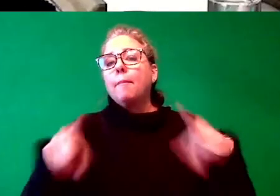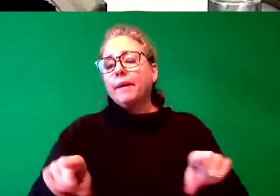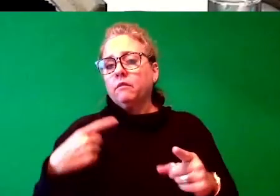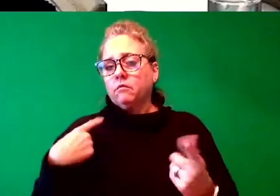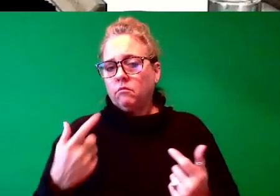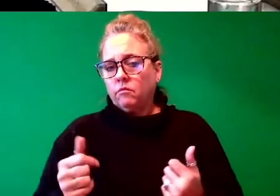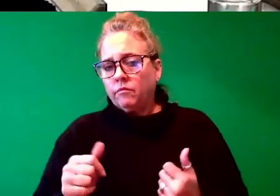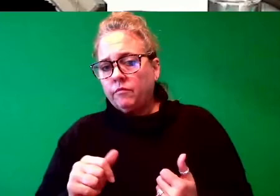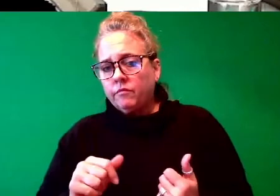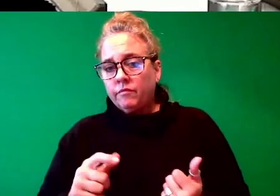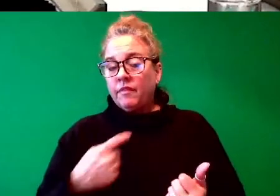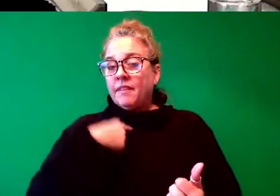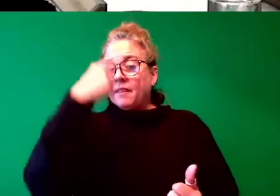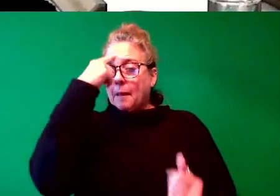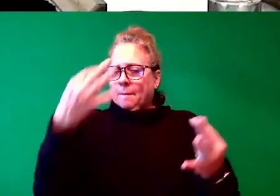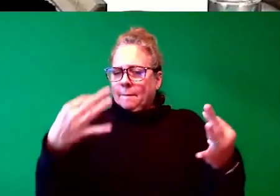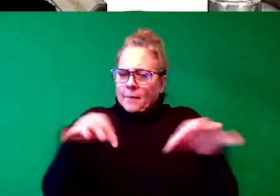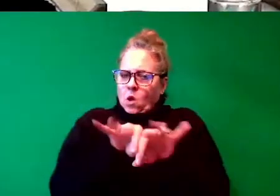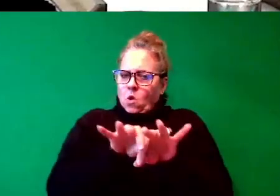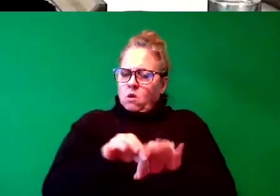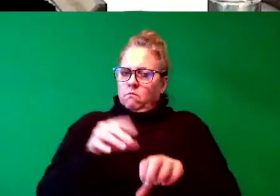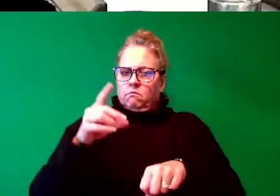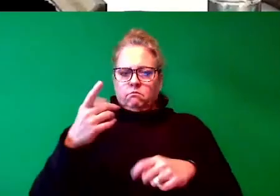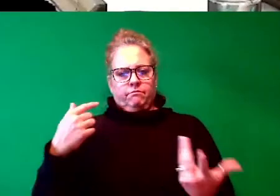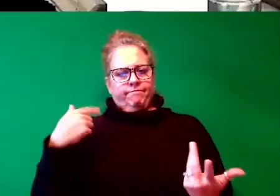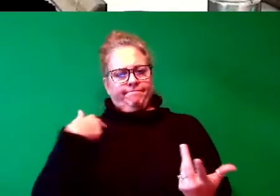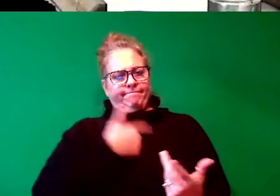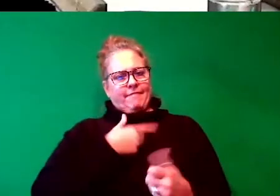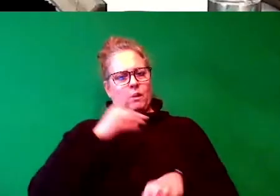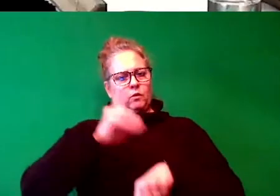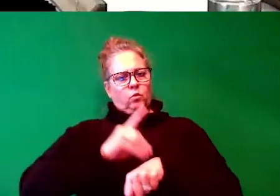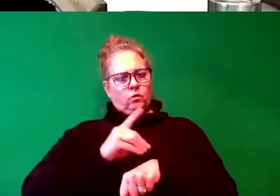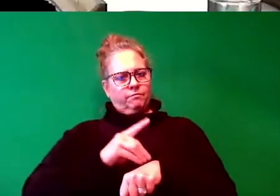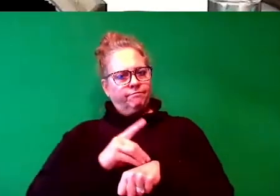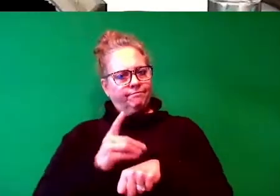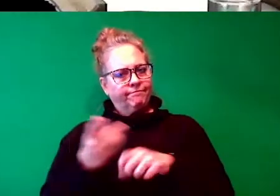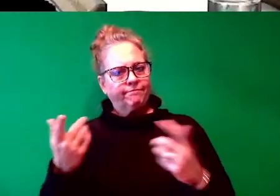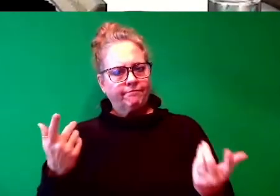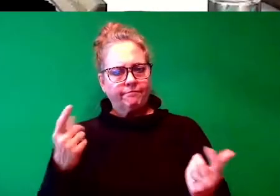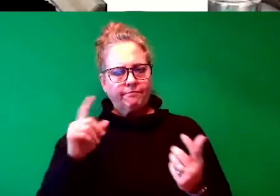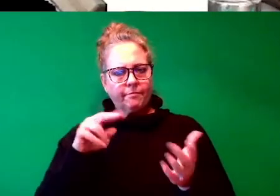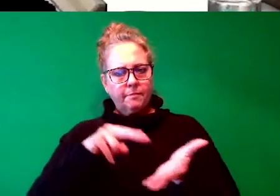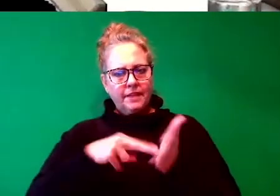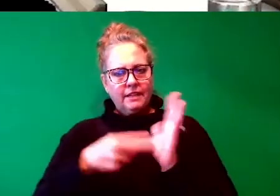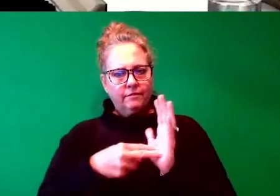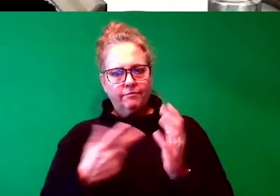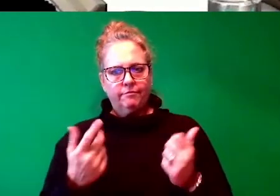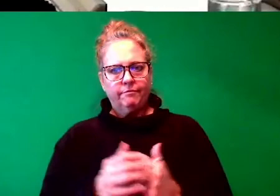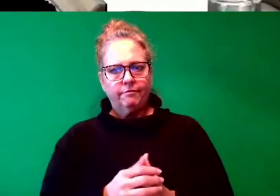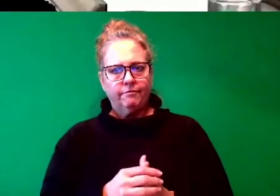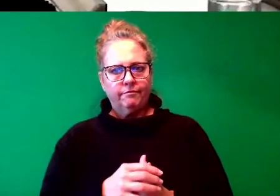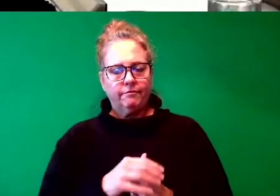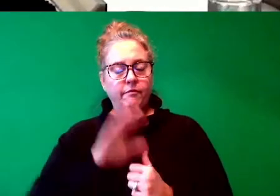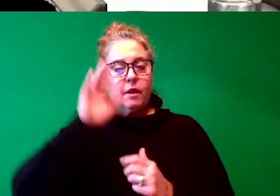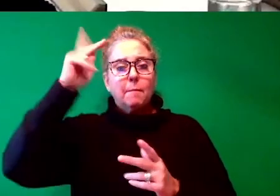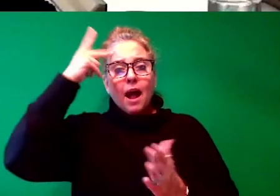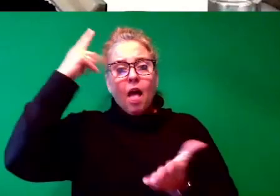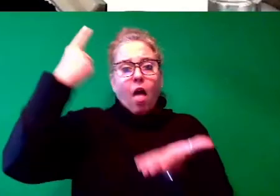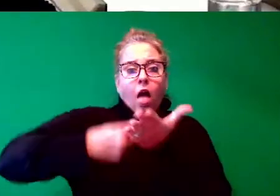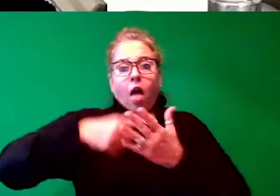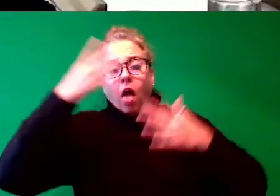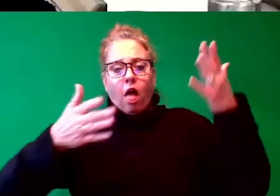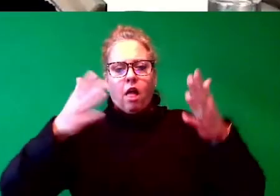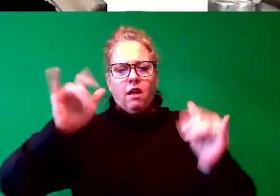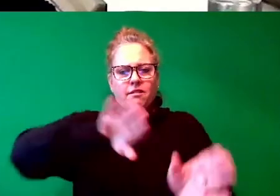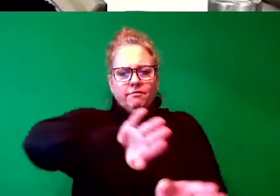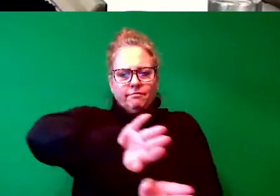duty is here in this room around this table. Politics aside, we are learning the wrong